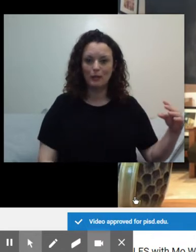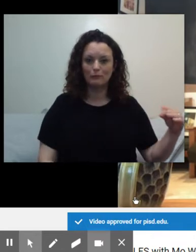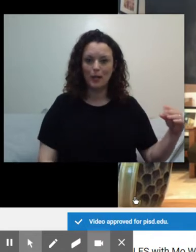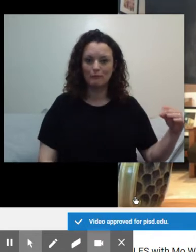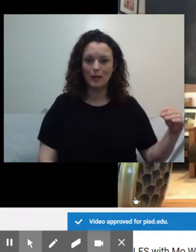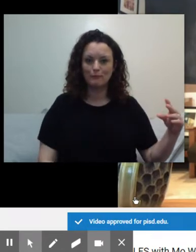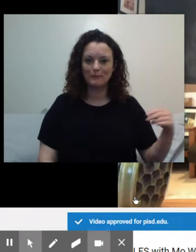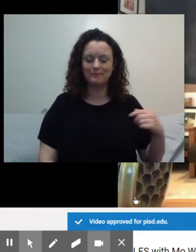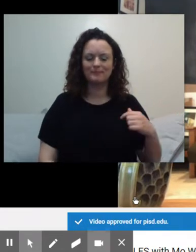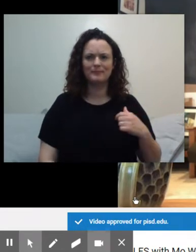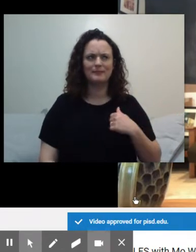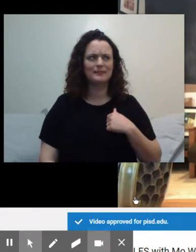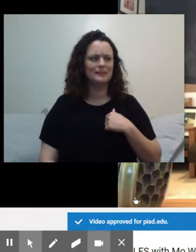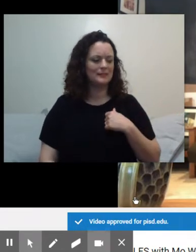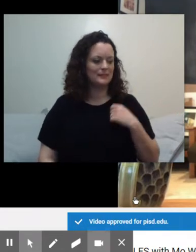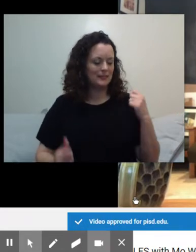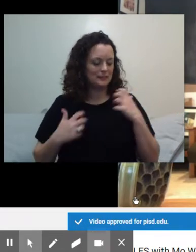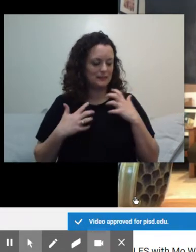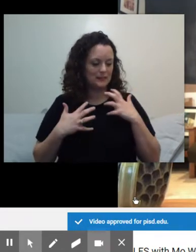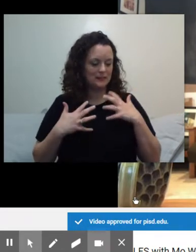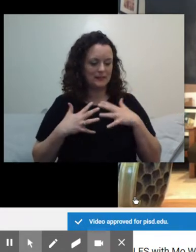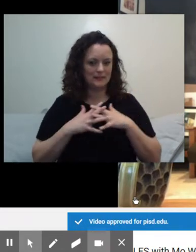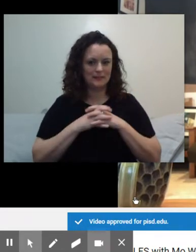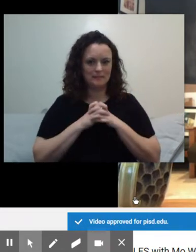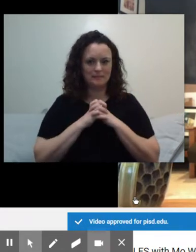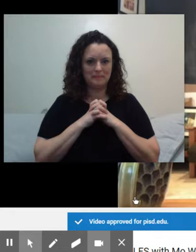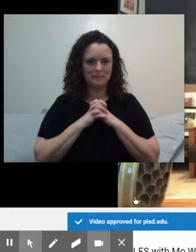I find that terrifying.